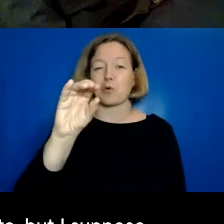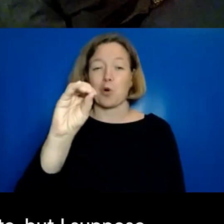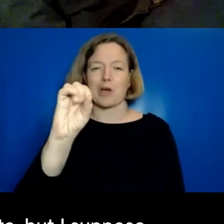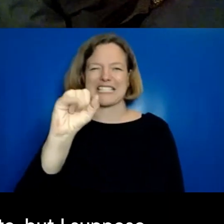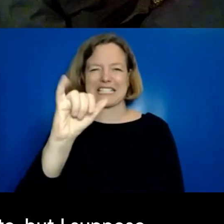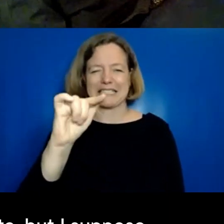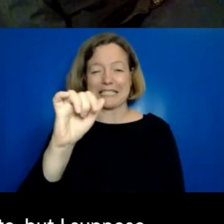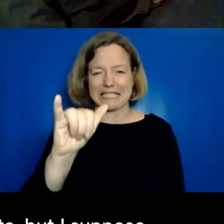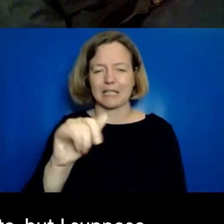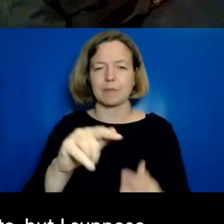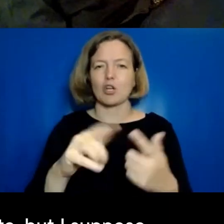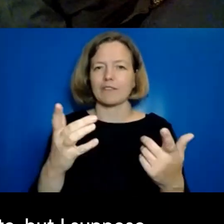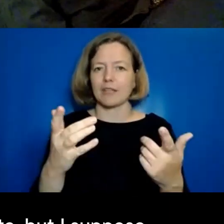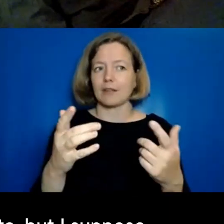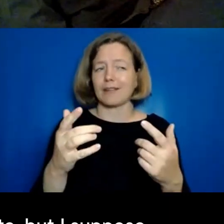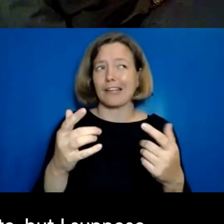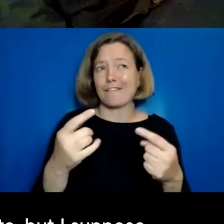That